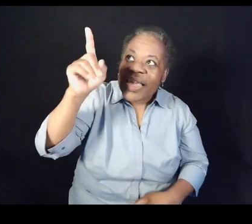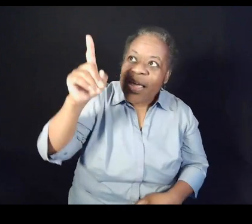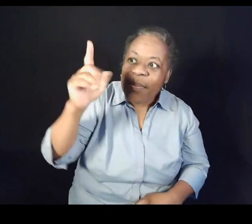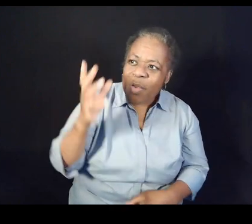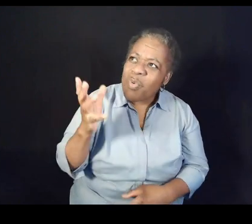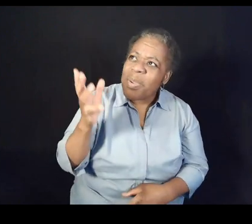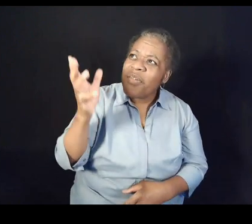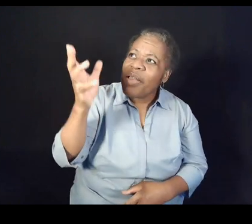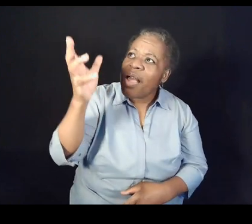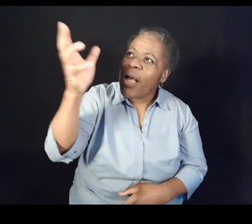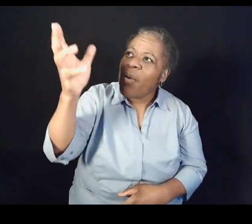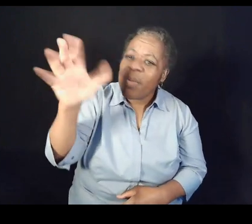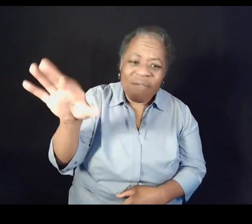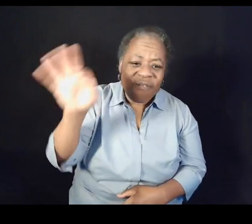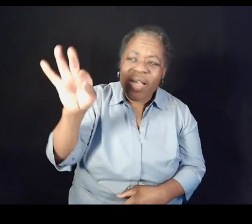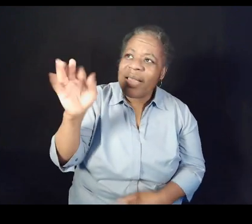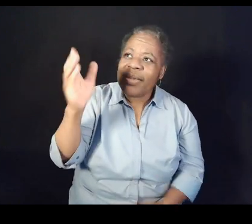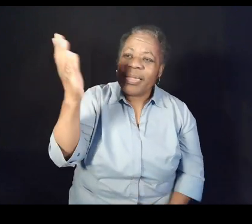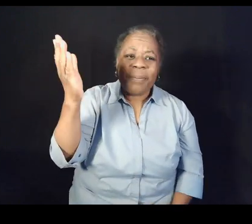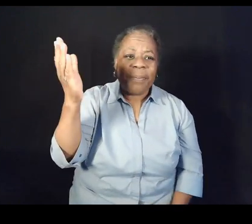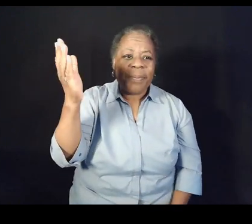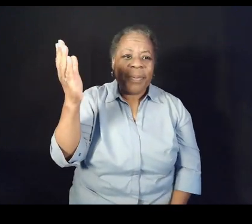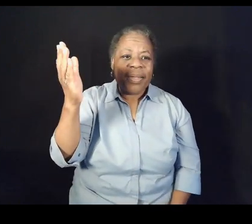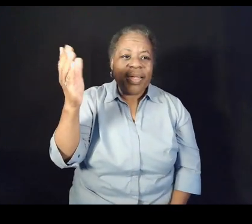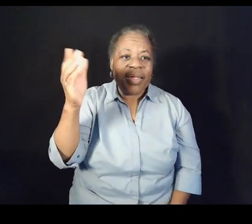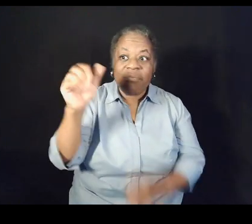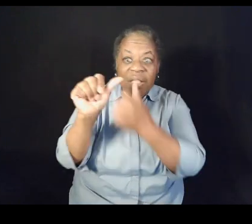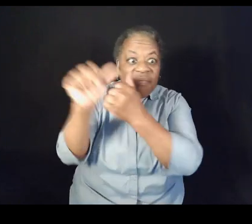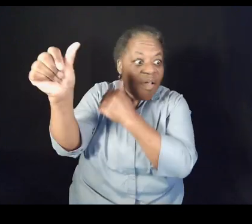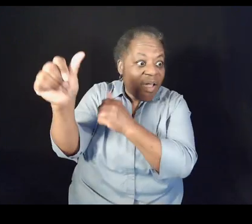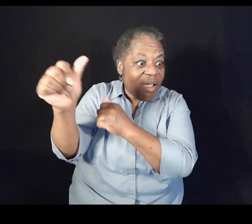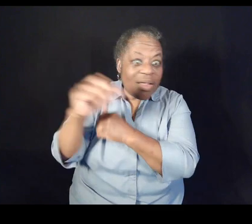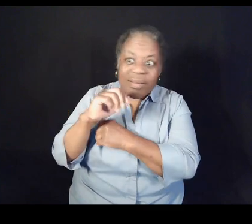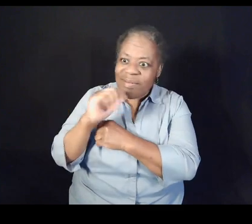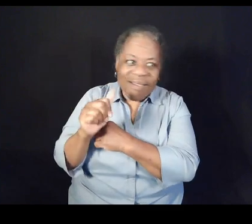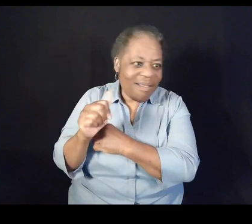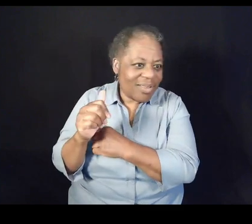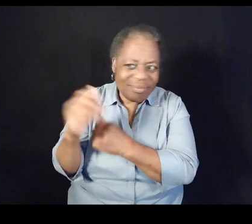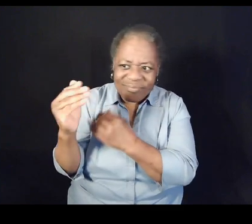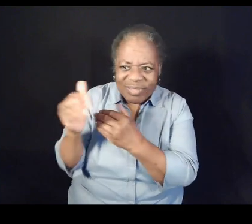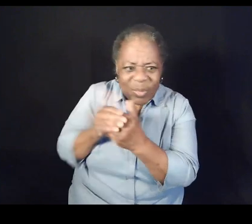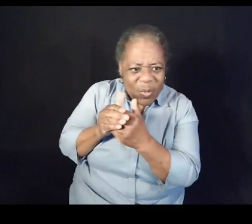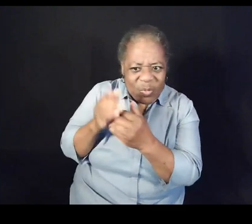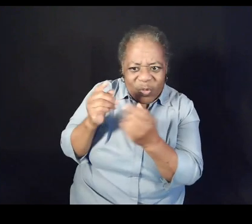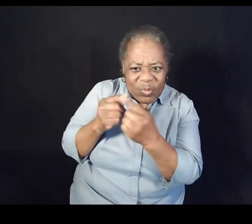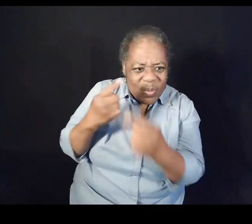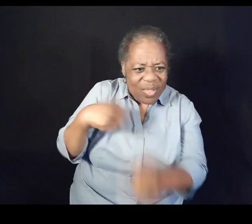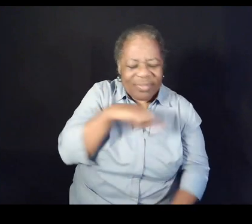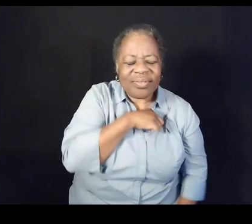him and find him, though he is not far from each one of us."